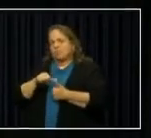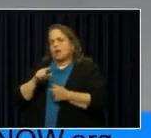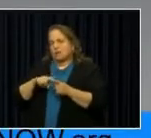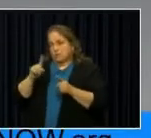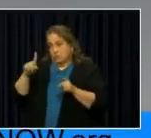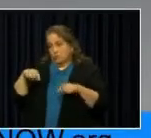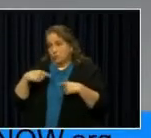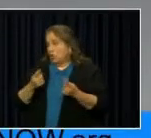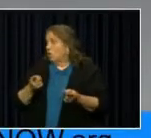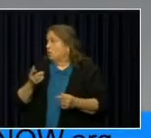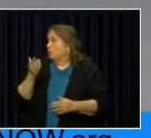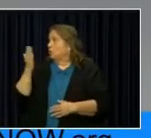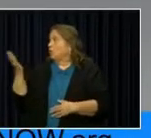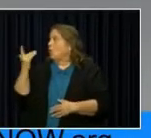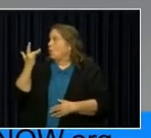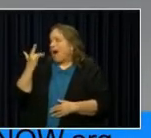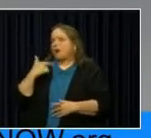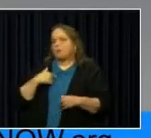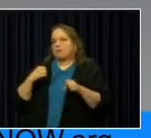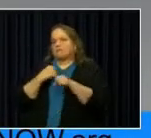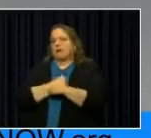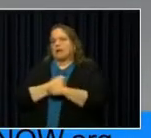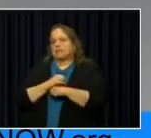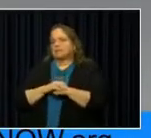go what we're fighting for.